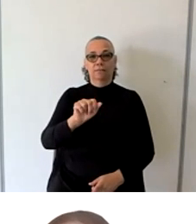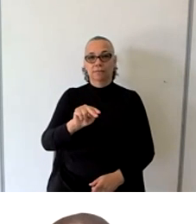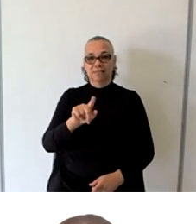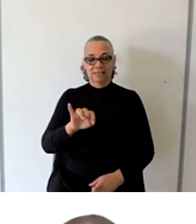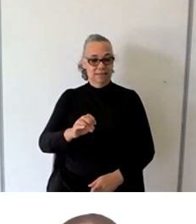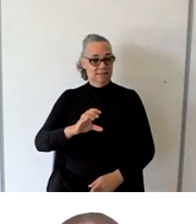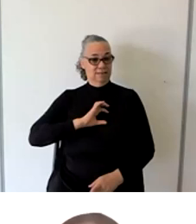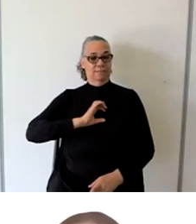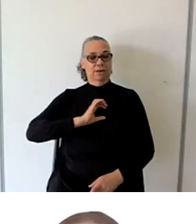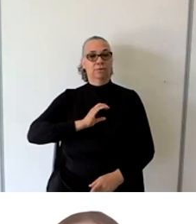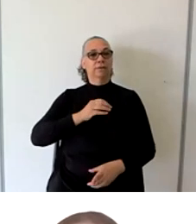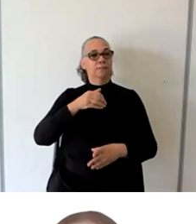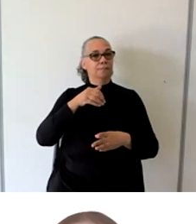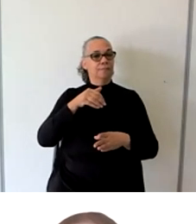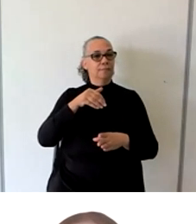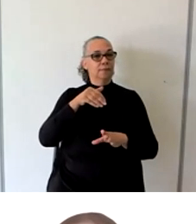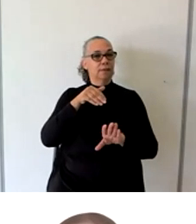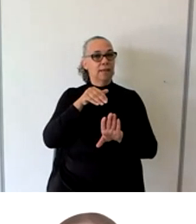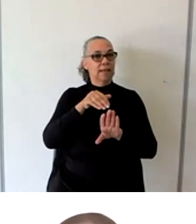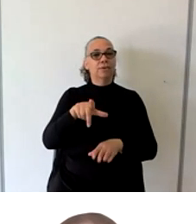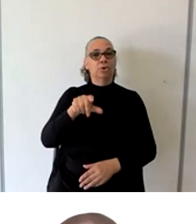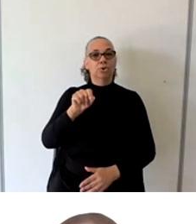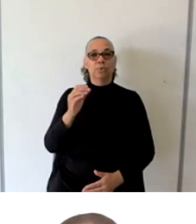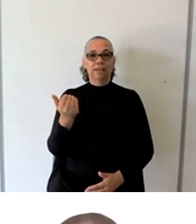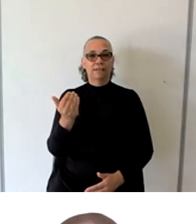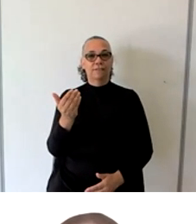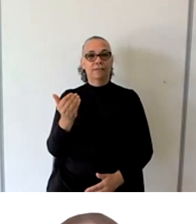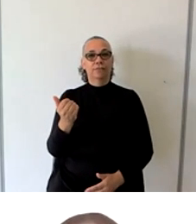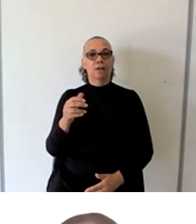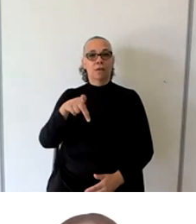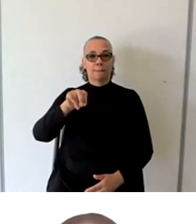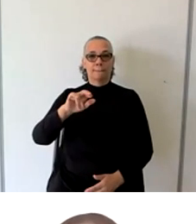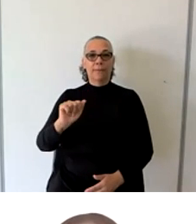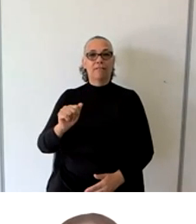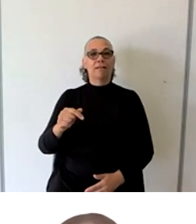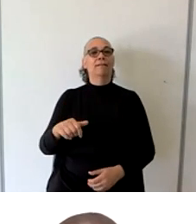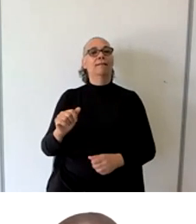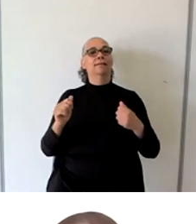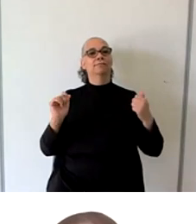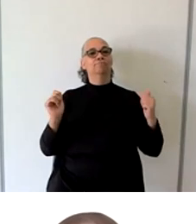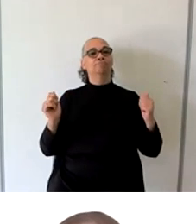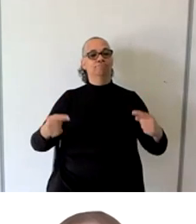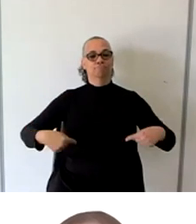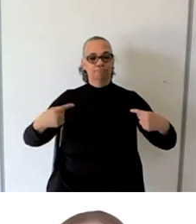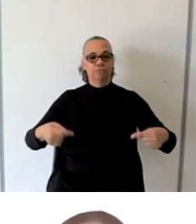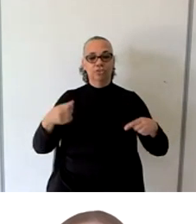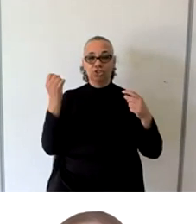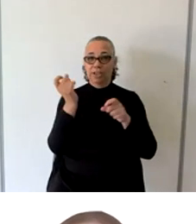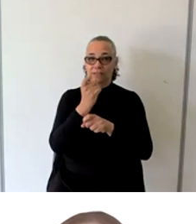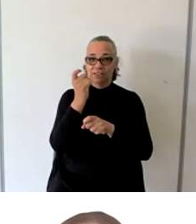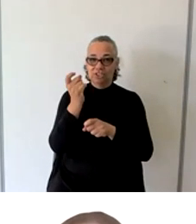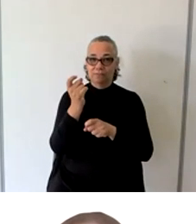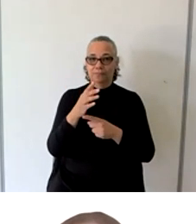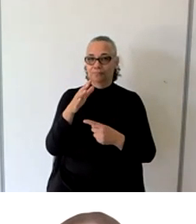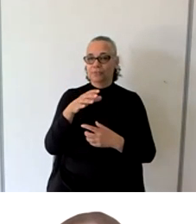event at the Doha 2015 World Para Athletics Championships. After finishing 4th in the world in